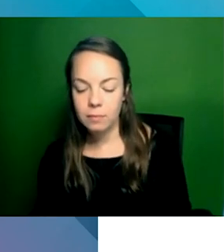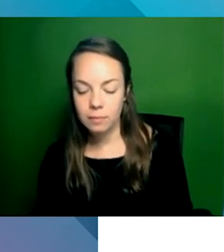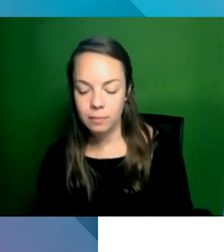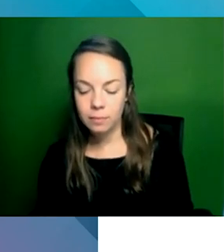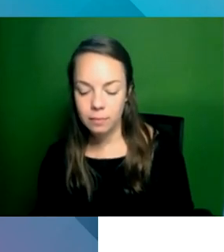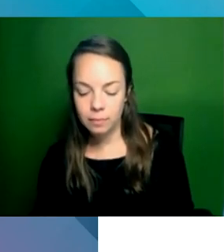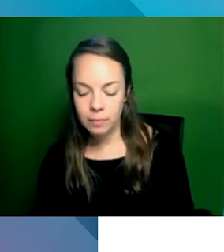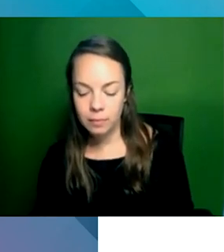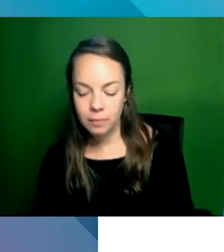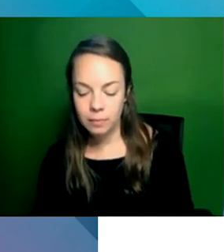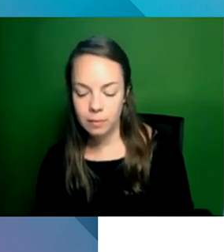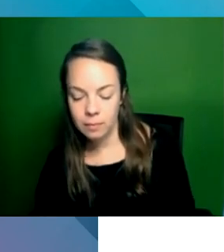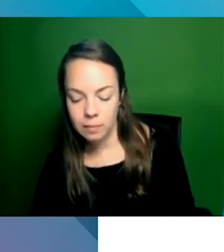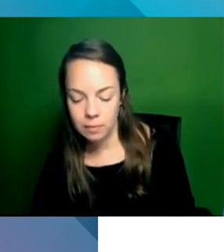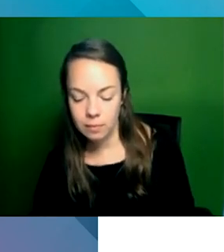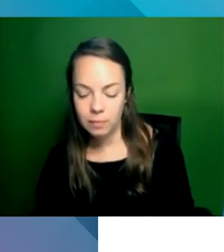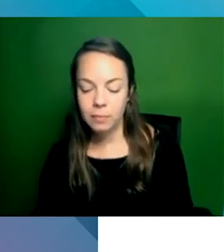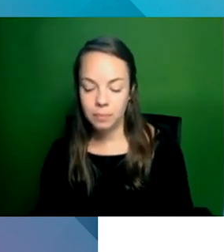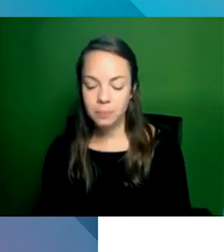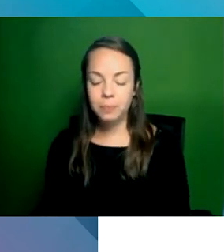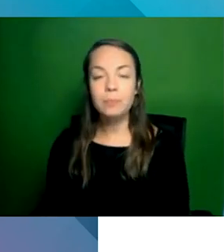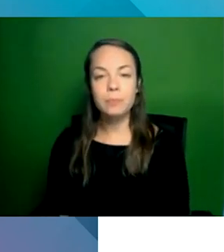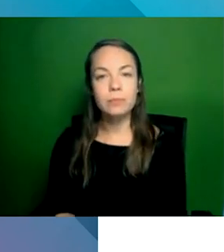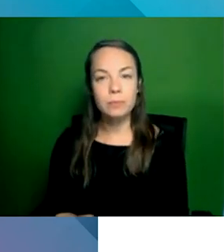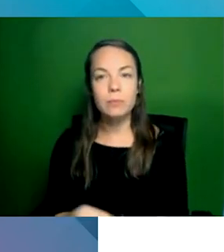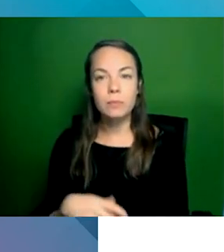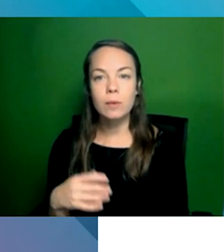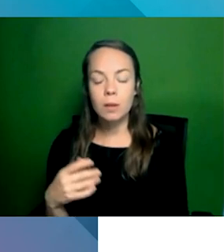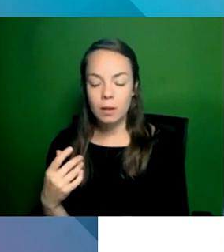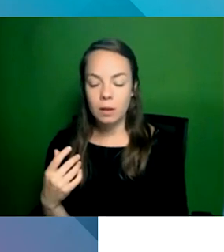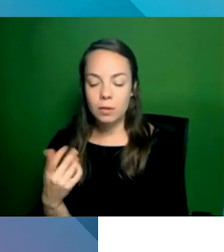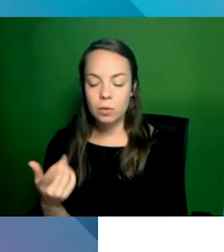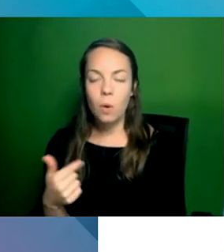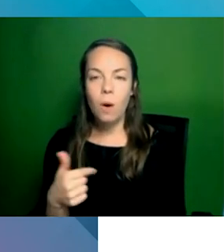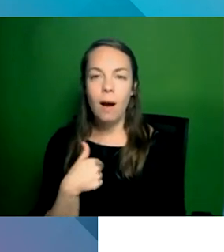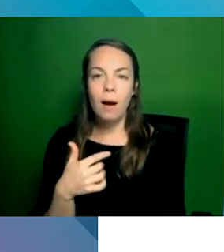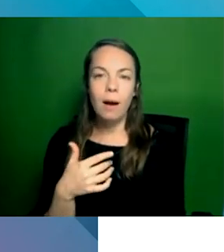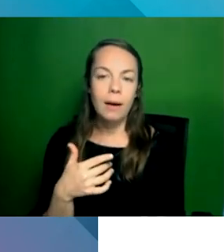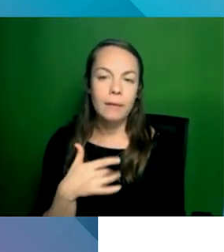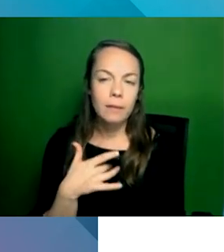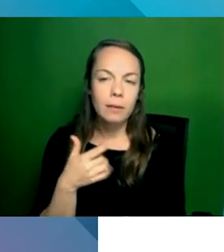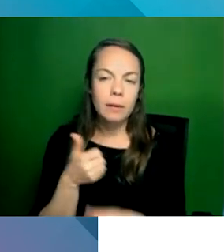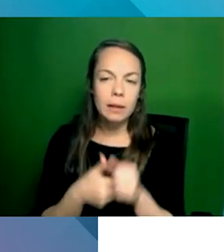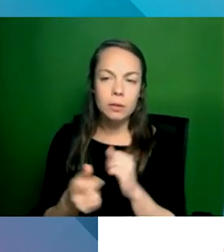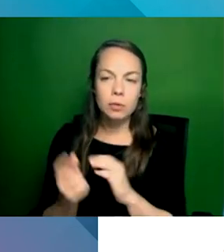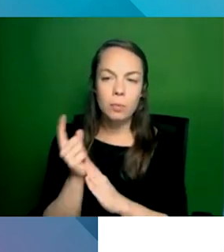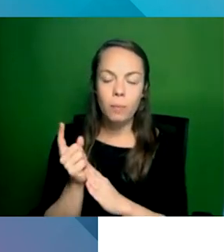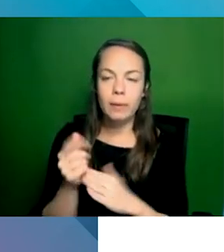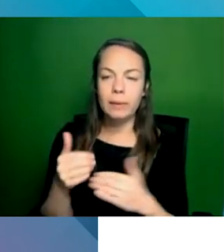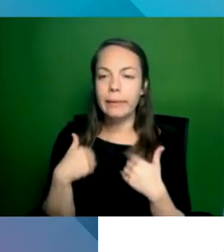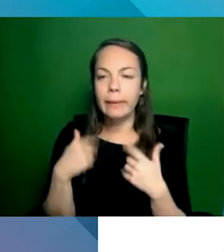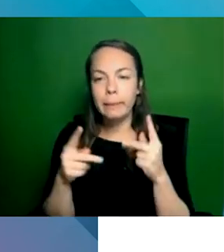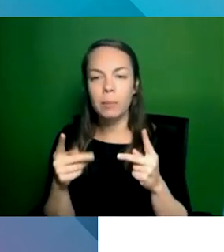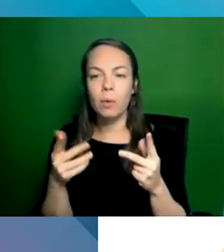when to get started and how is that applied? I feel like there are, it's every moment young people, children